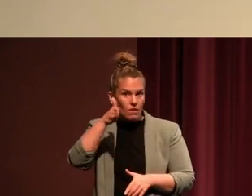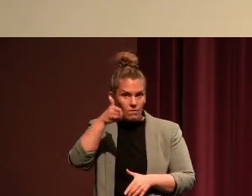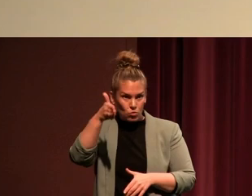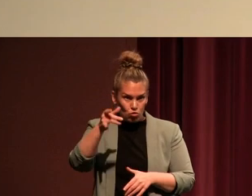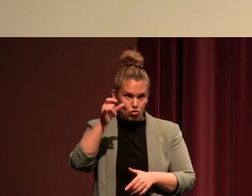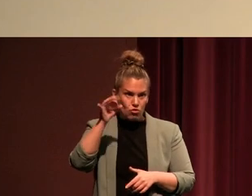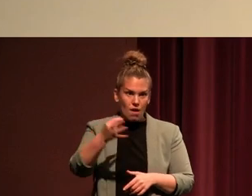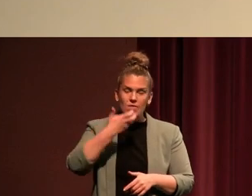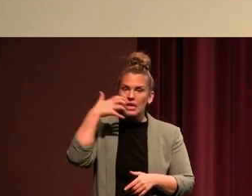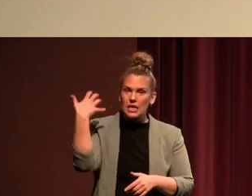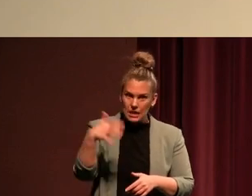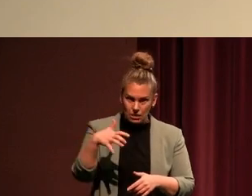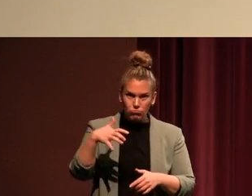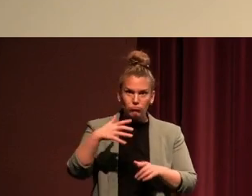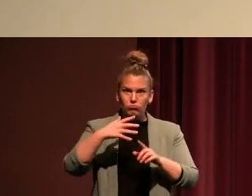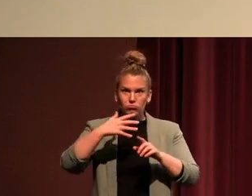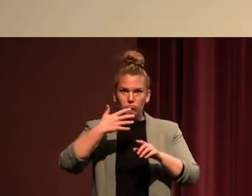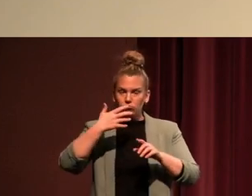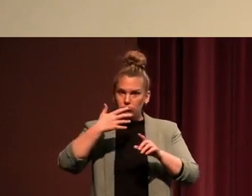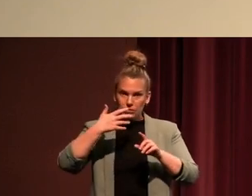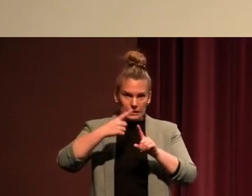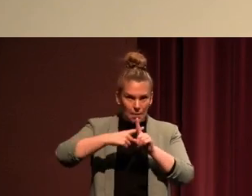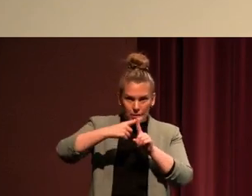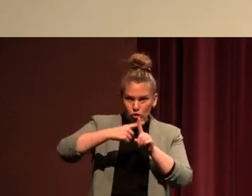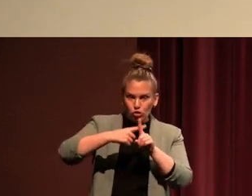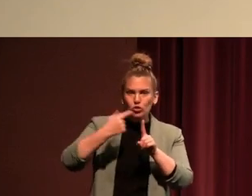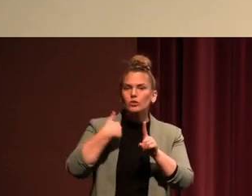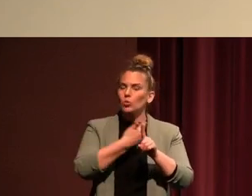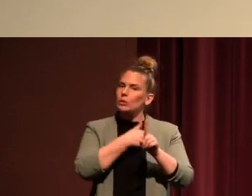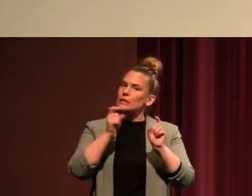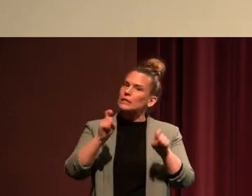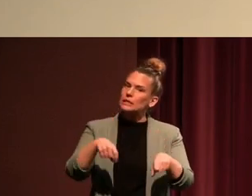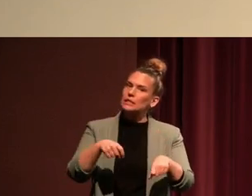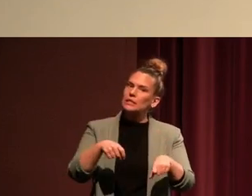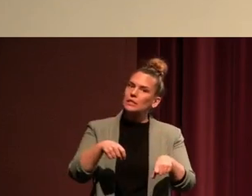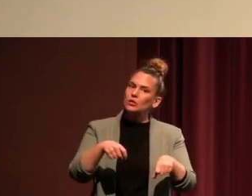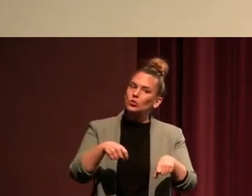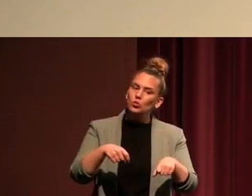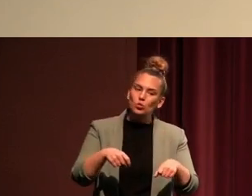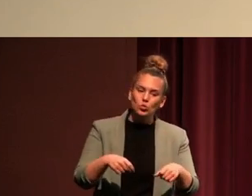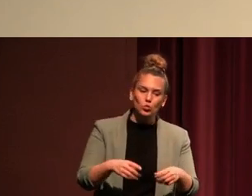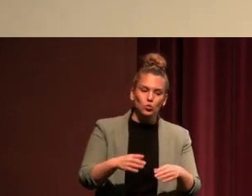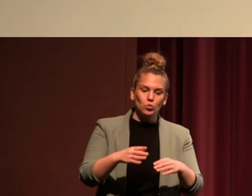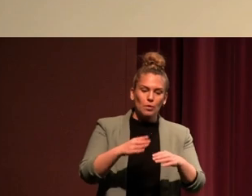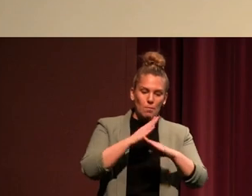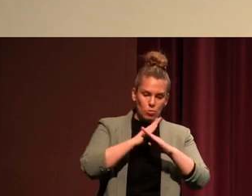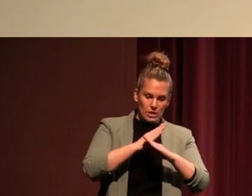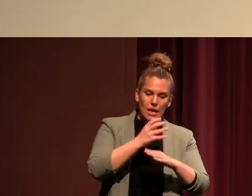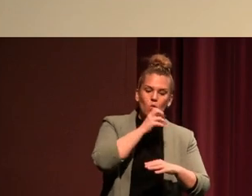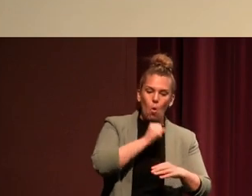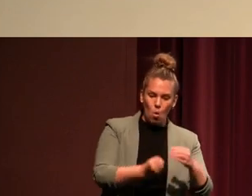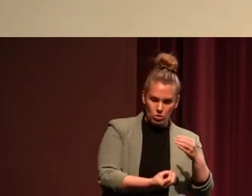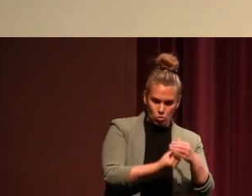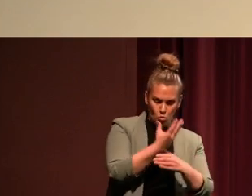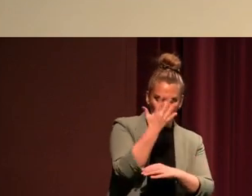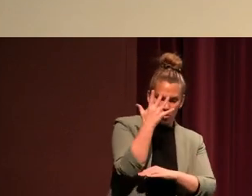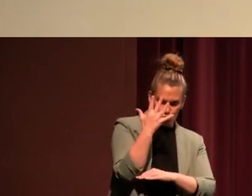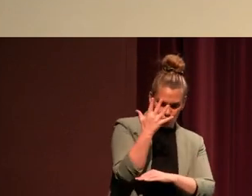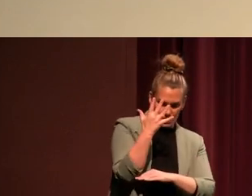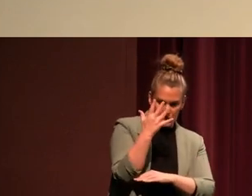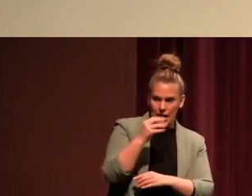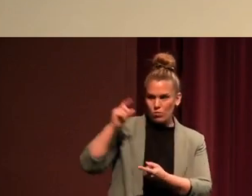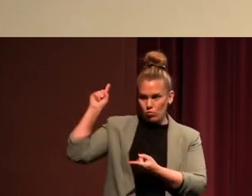warmer temperatures and more fire, we need to protect old-growth trees by reducing forest density and shifting species composition